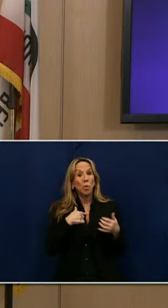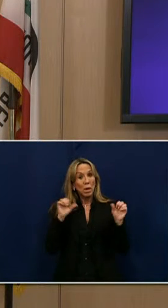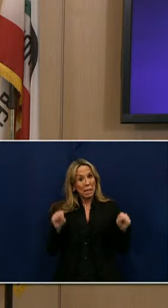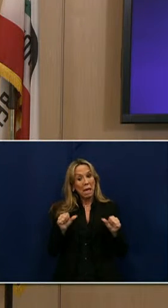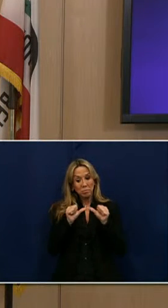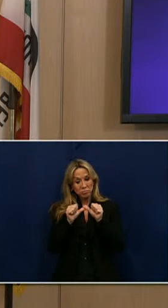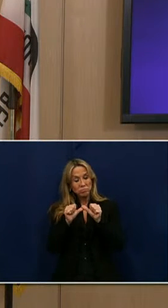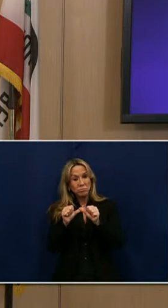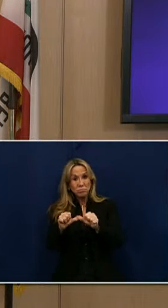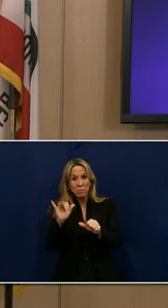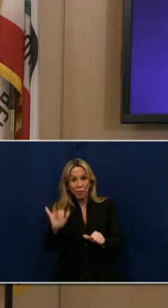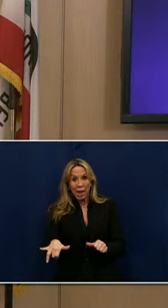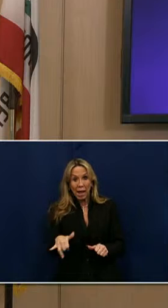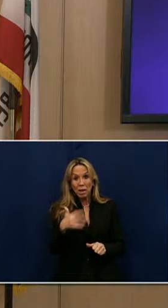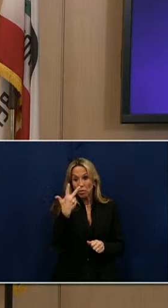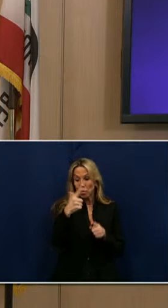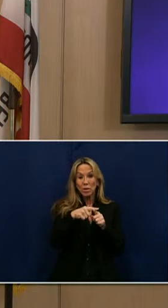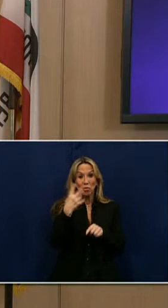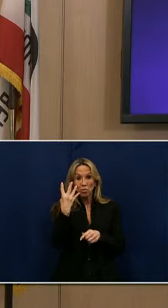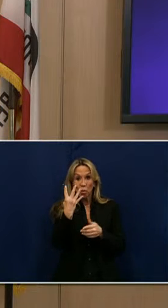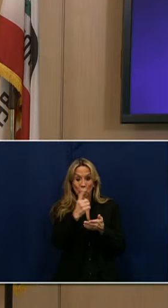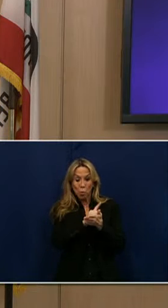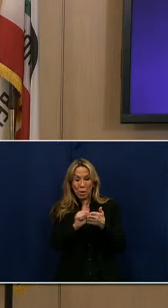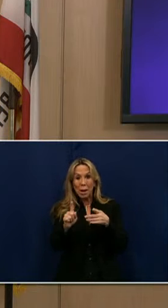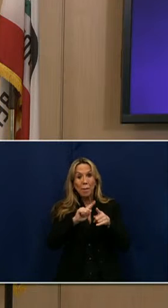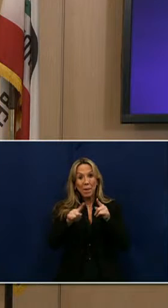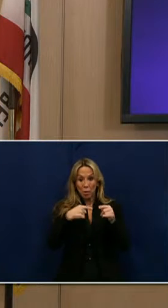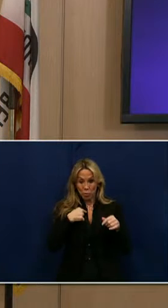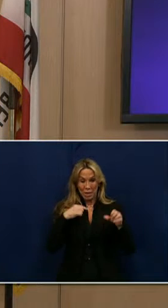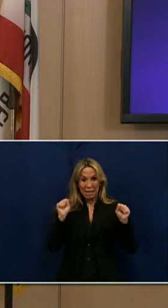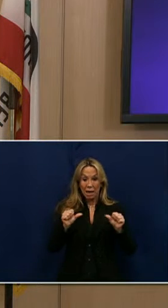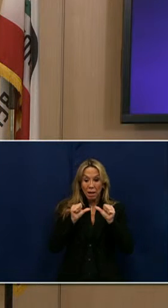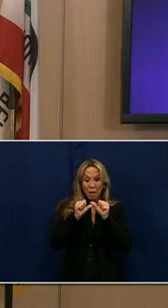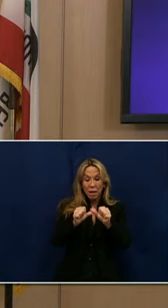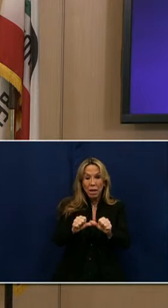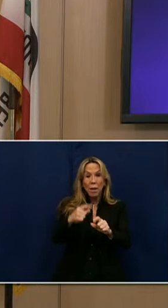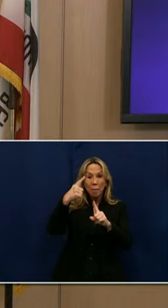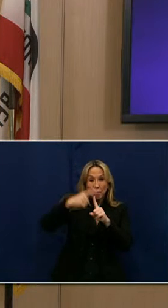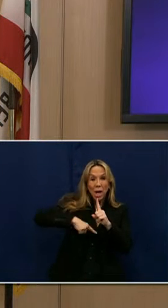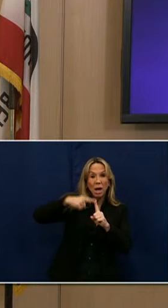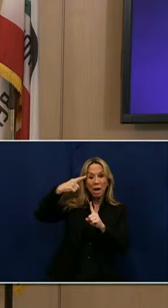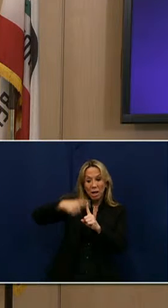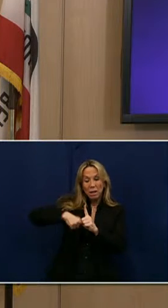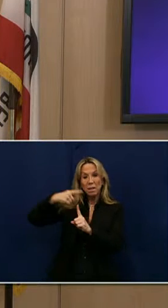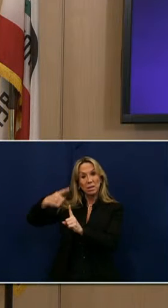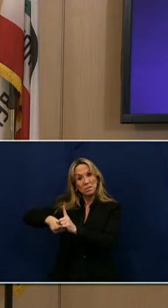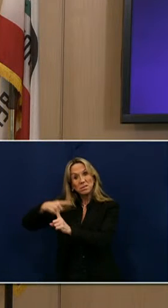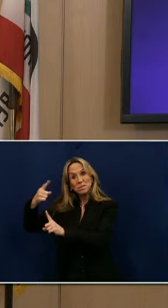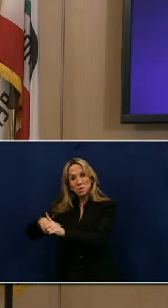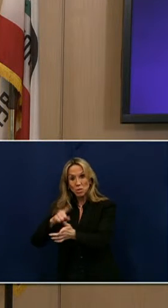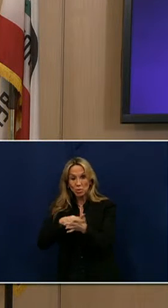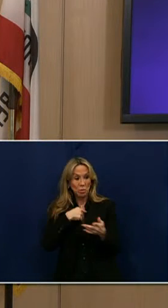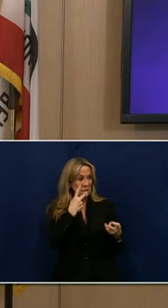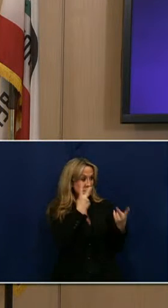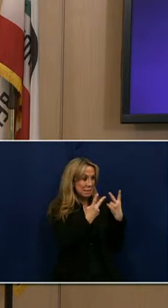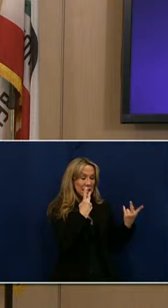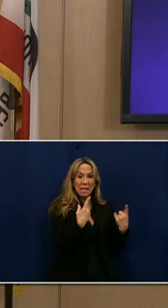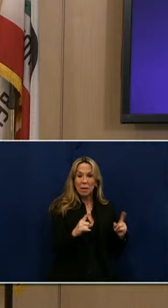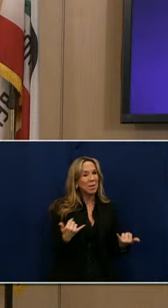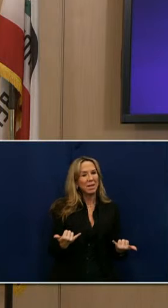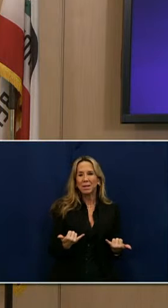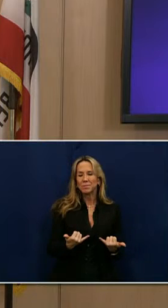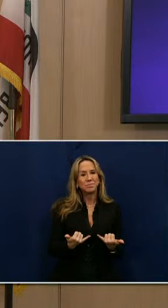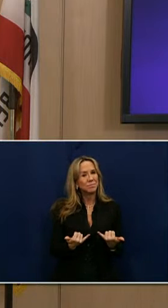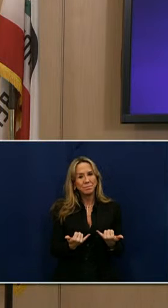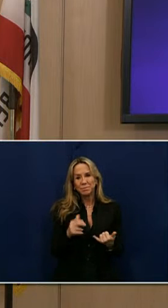that, but we cannot sustain months on end of what we're seeing currently. So